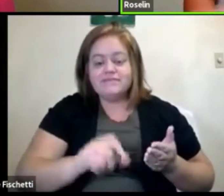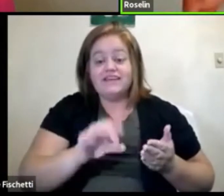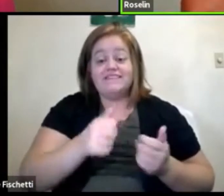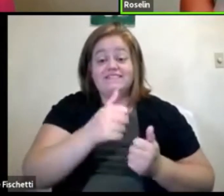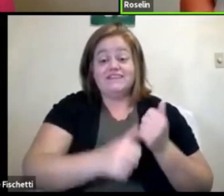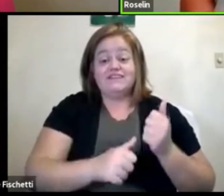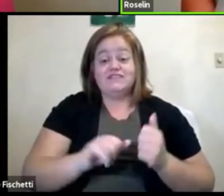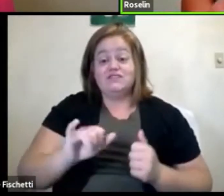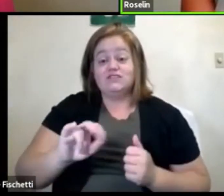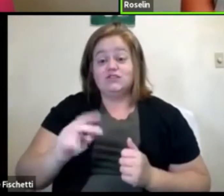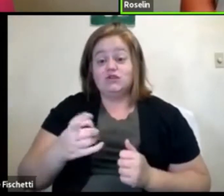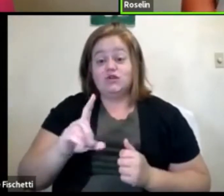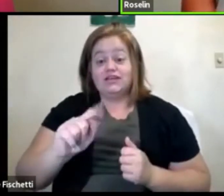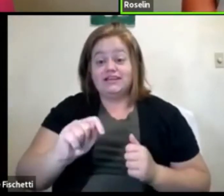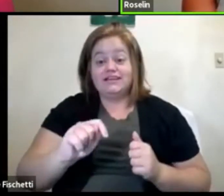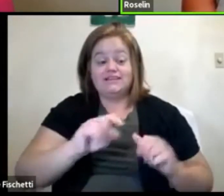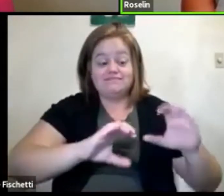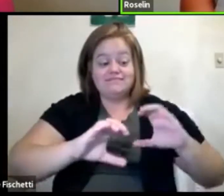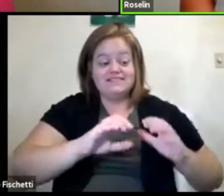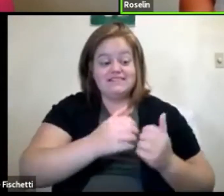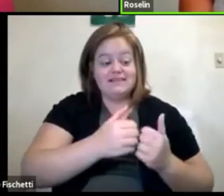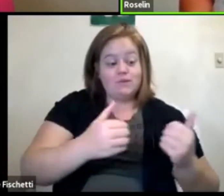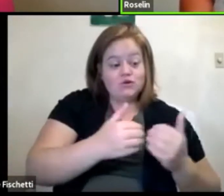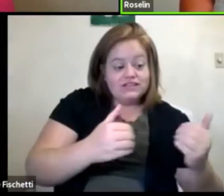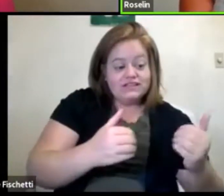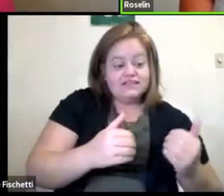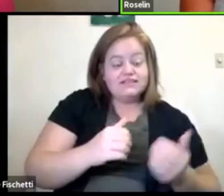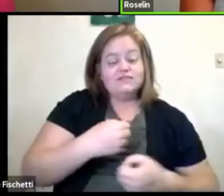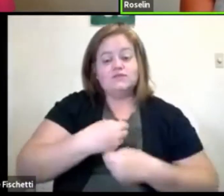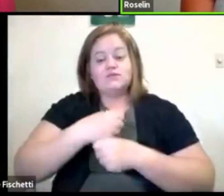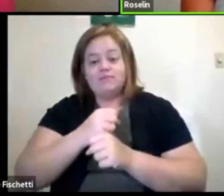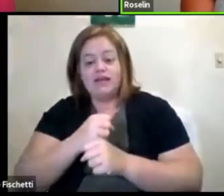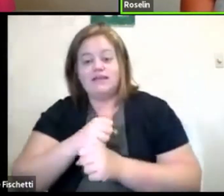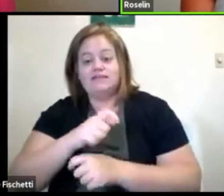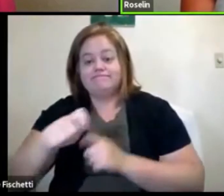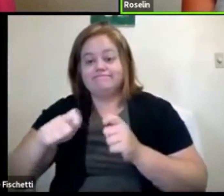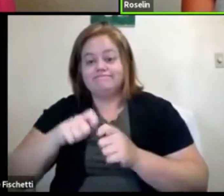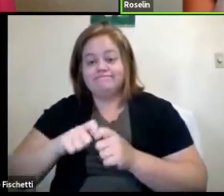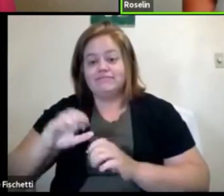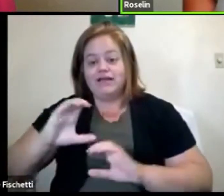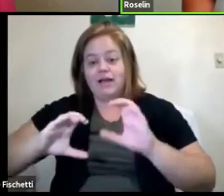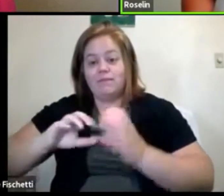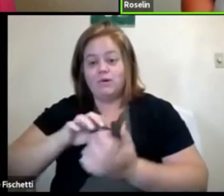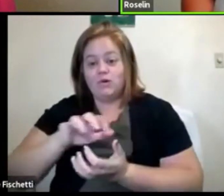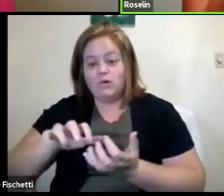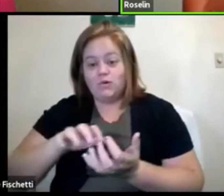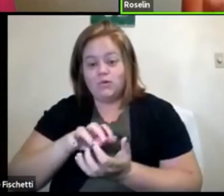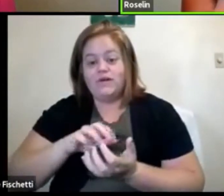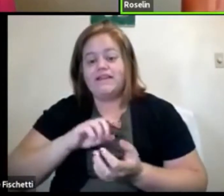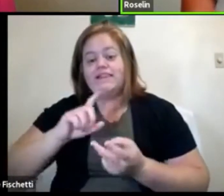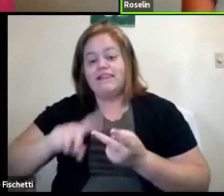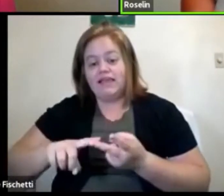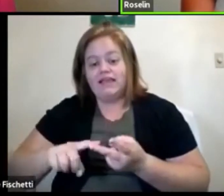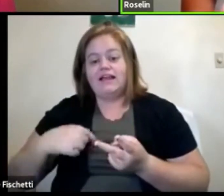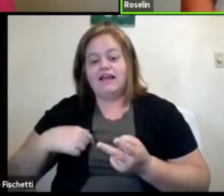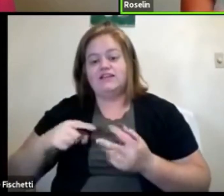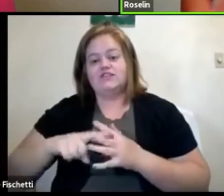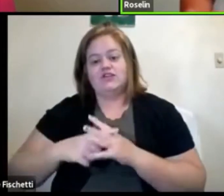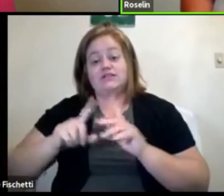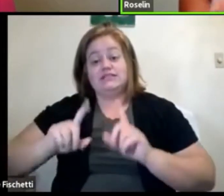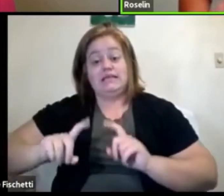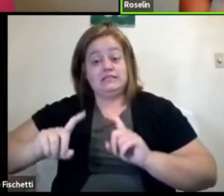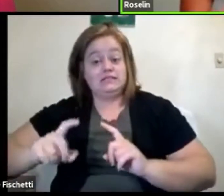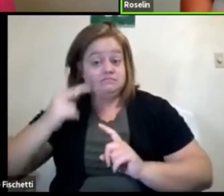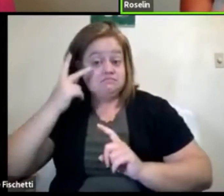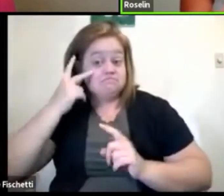and then start incorporating them into a formula. And and then after that, start testing them and seeing whether or